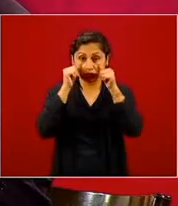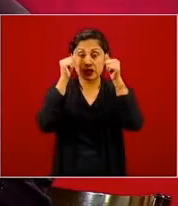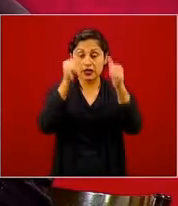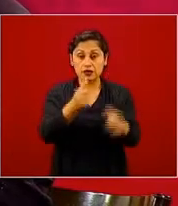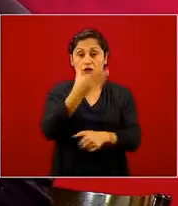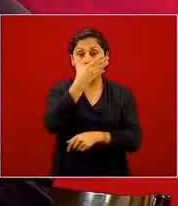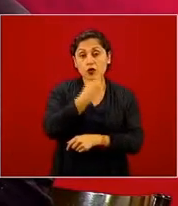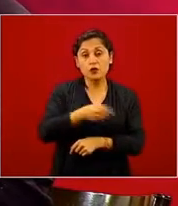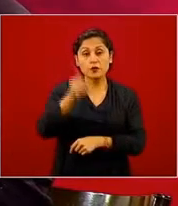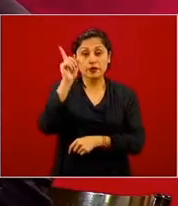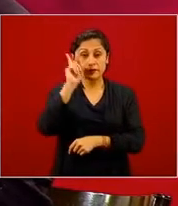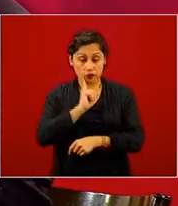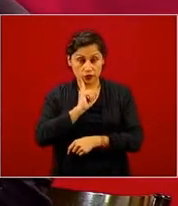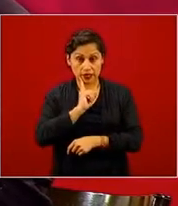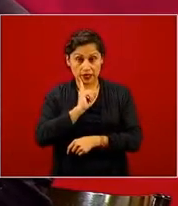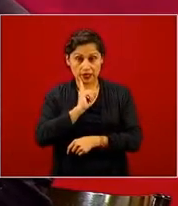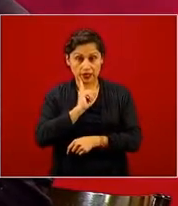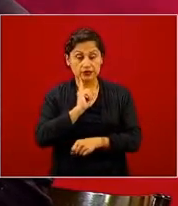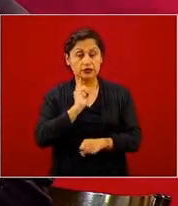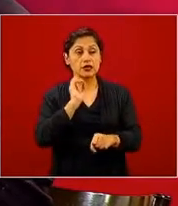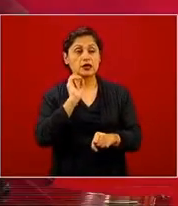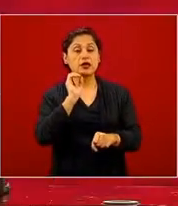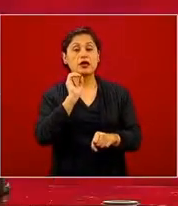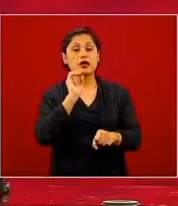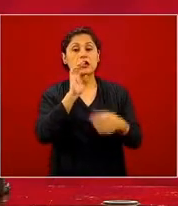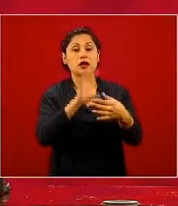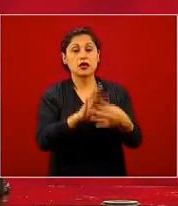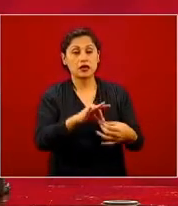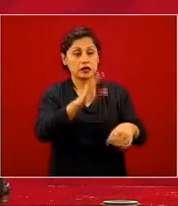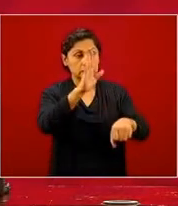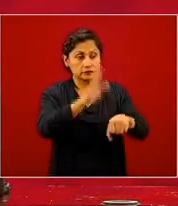we have learned that